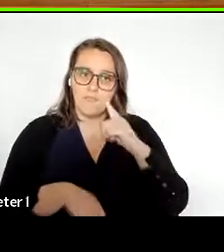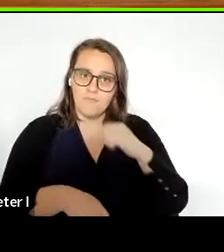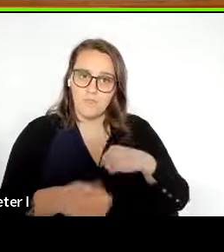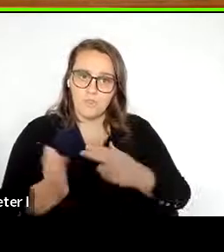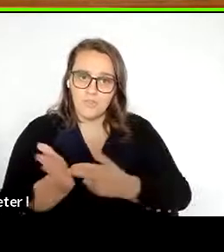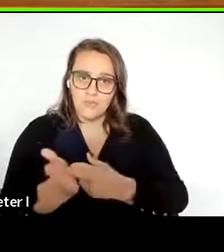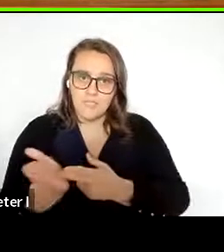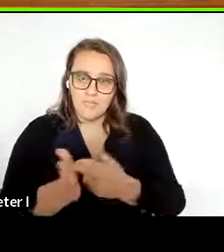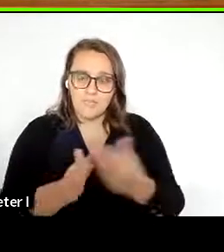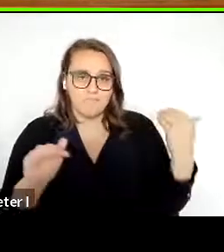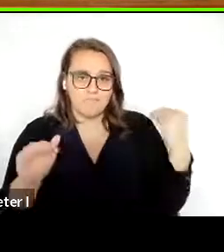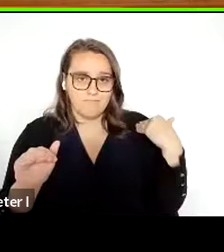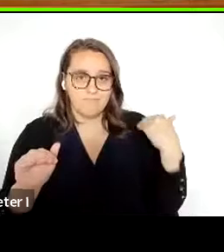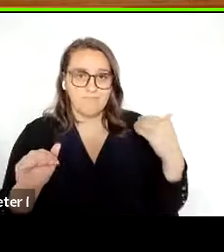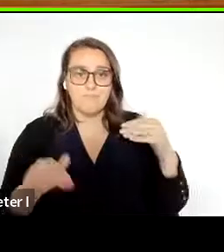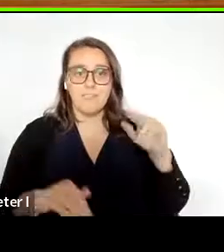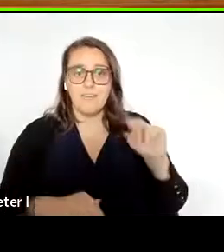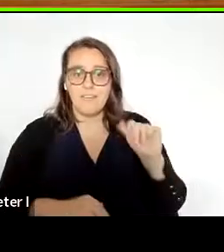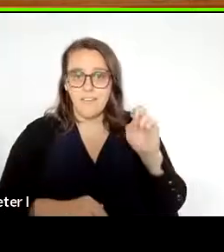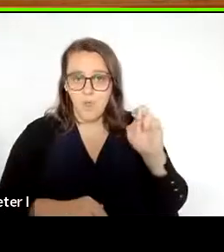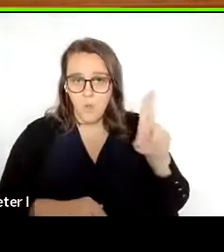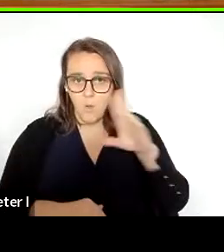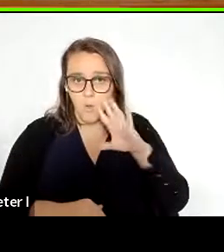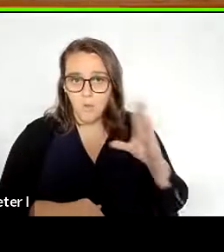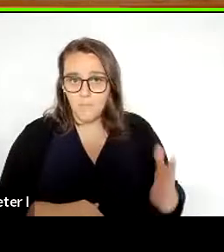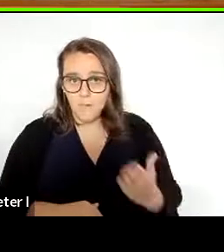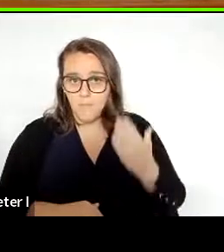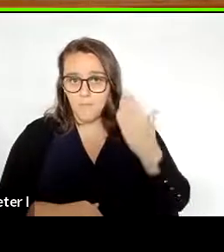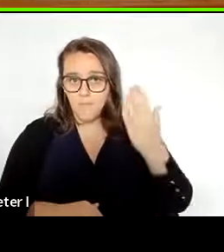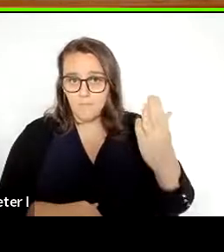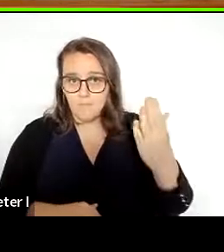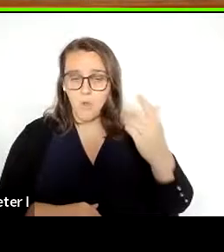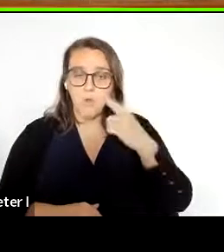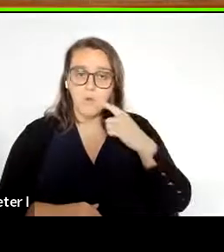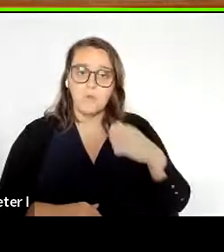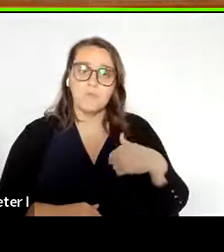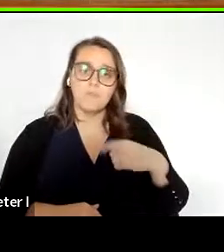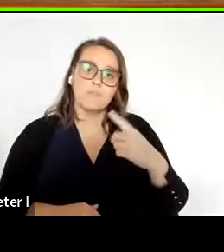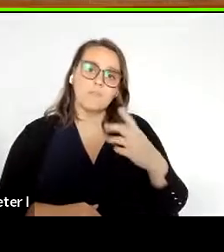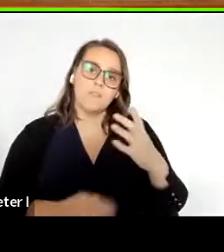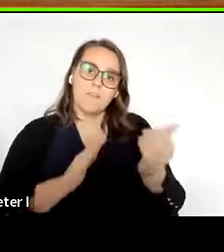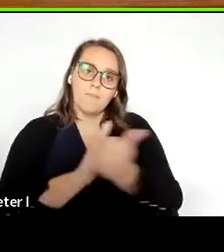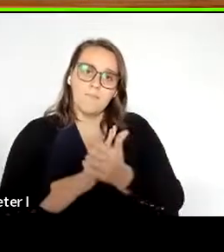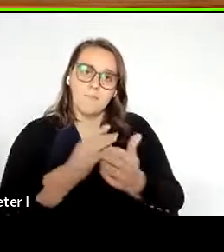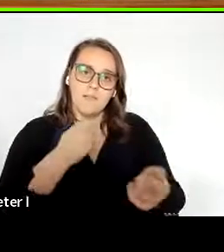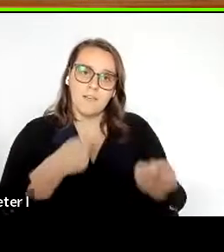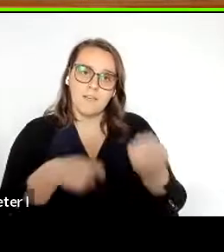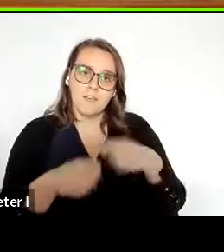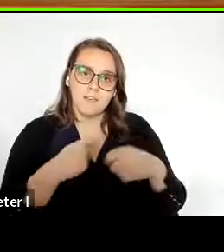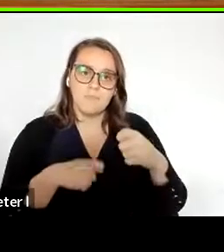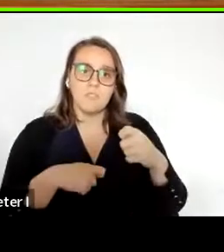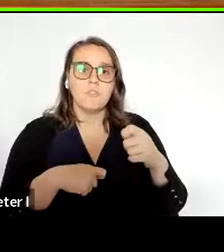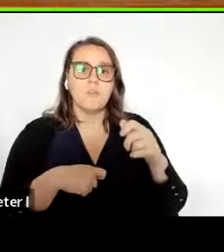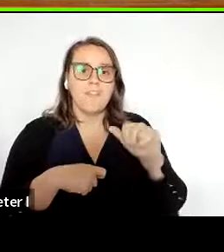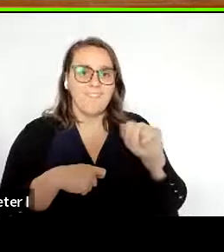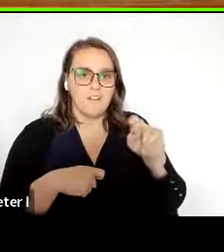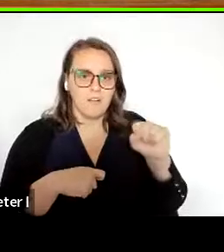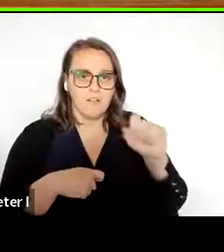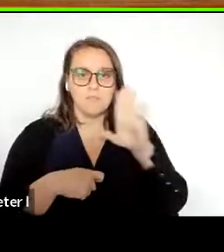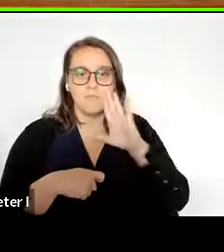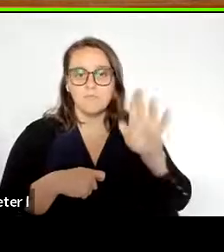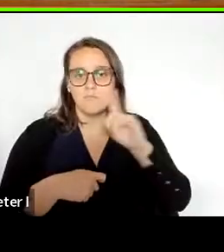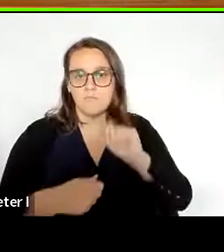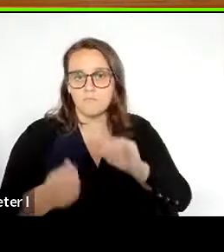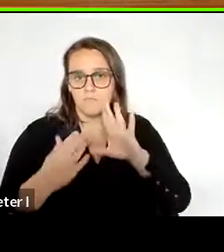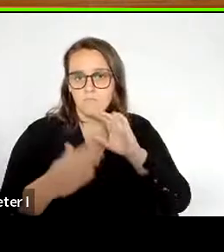accountability. Councilmember Nadeau's proposed amendment in the nature of a substitute, which we worked on closely together, would address each of